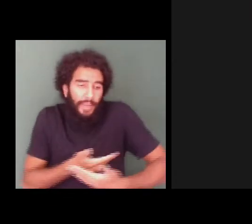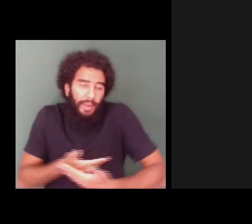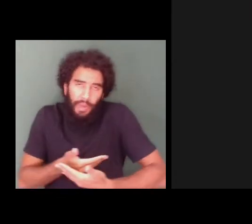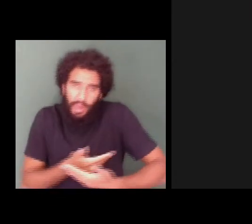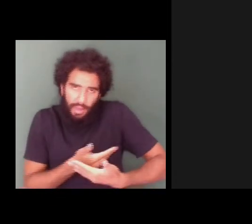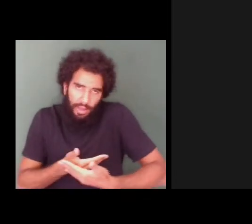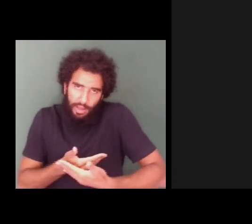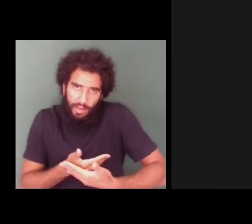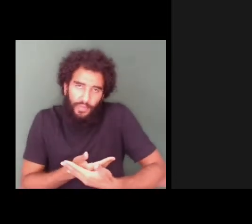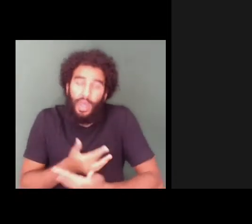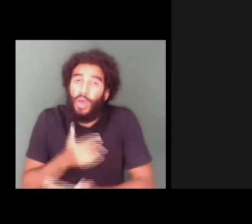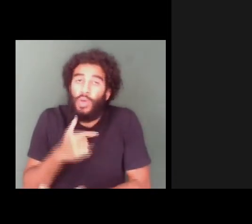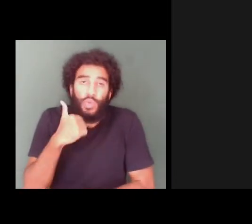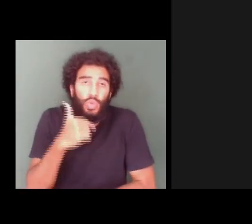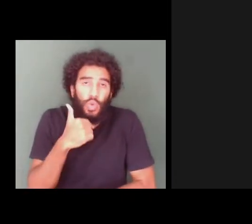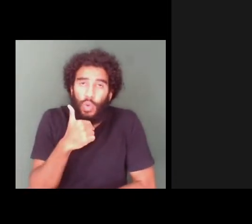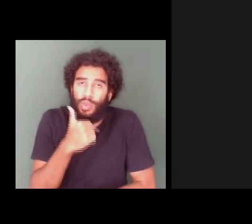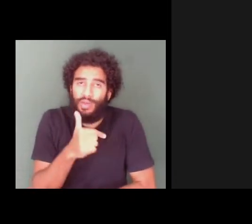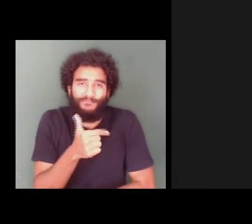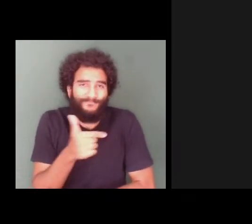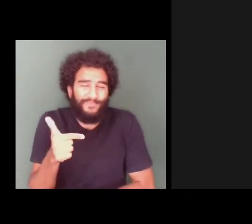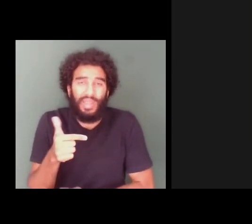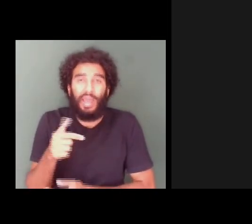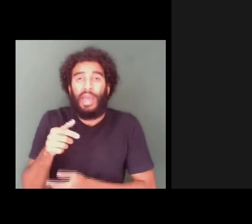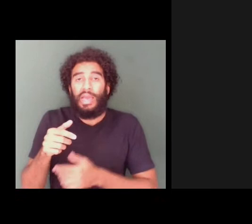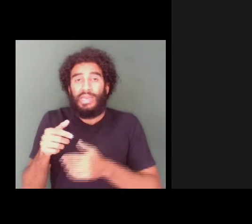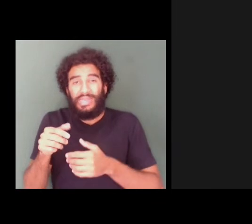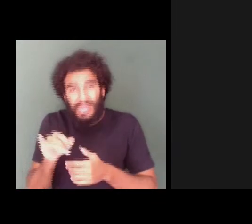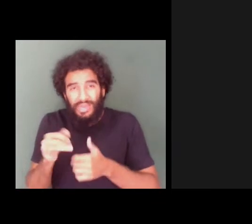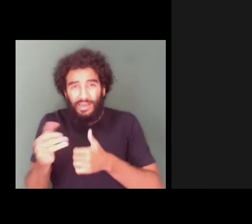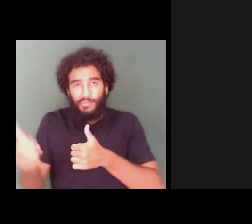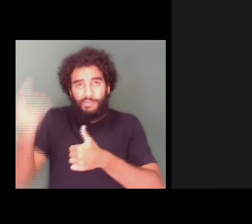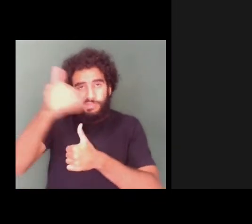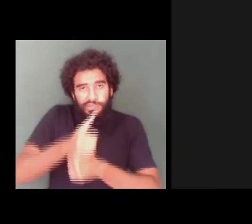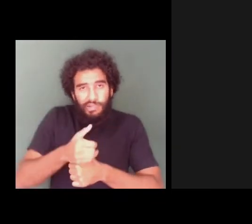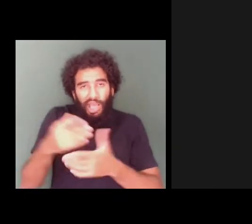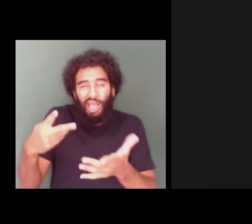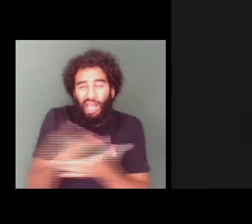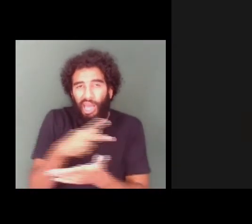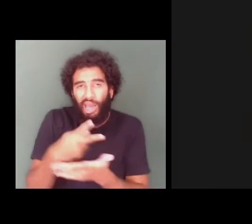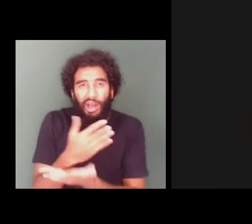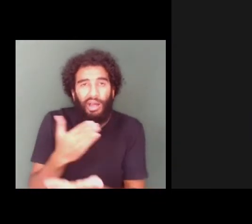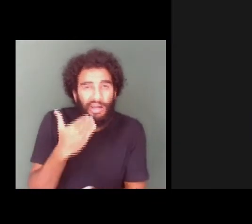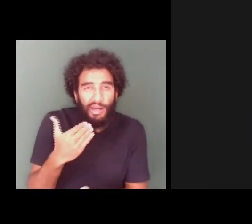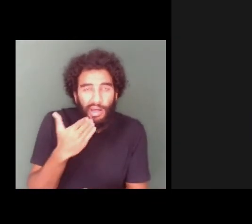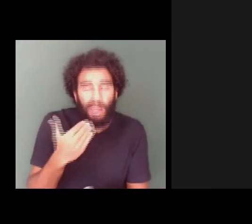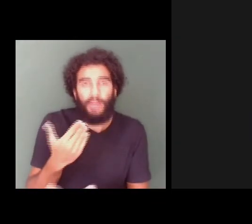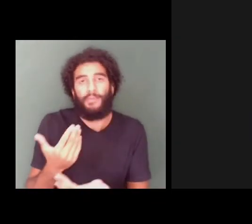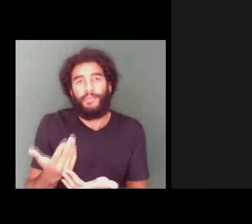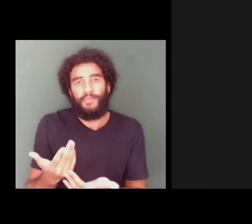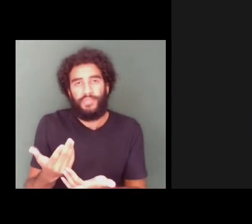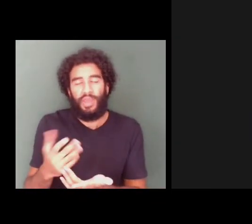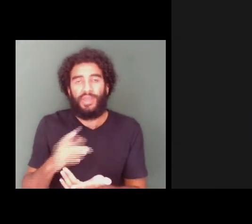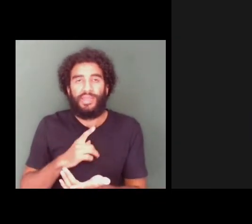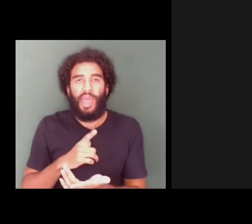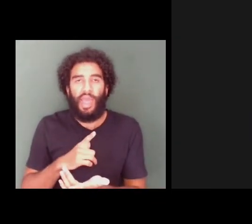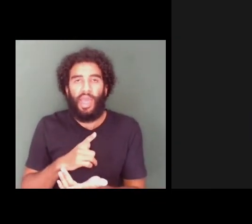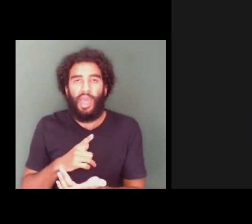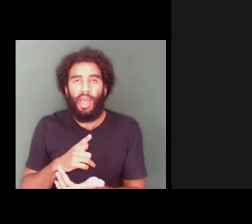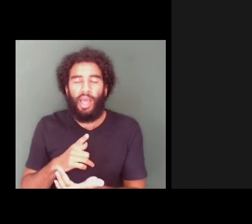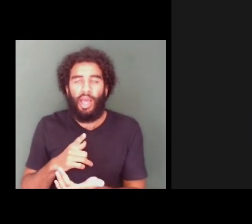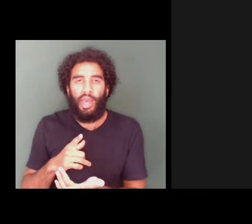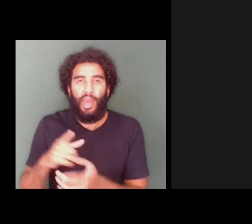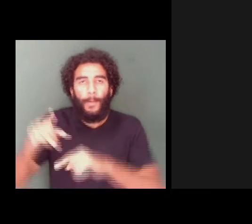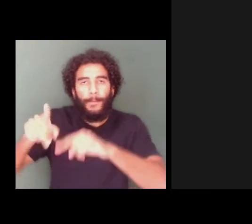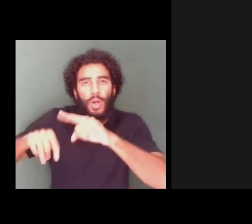baby. And for sure, the substitution, which is totally inadequate about this